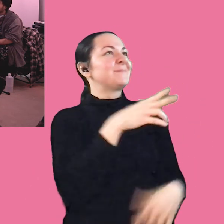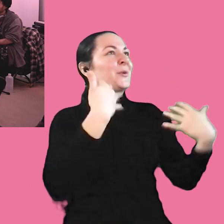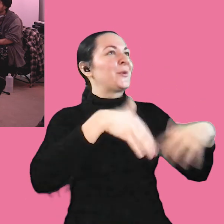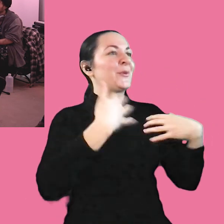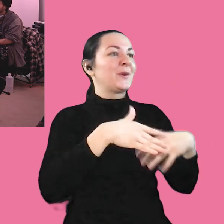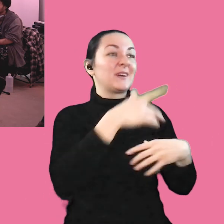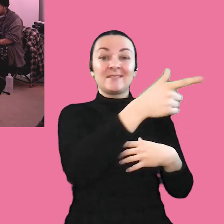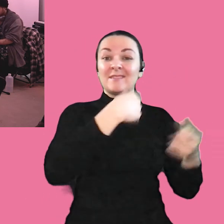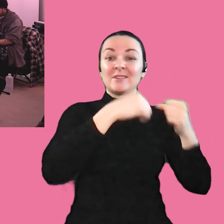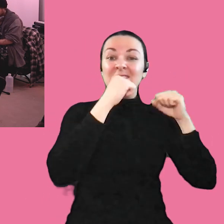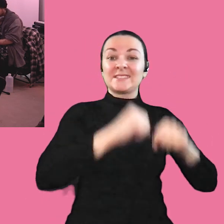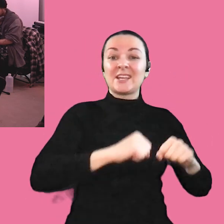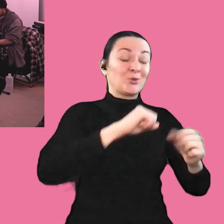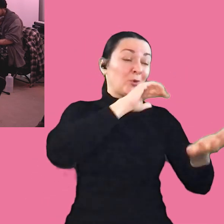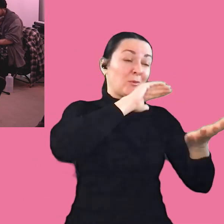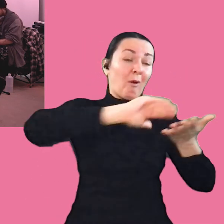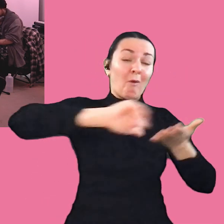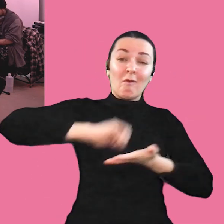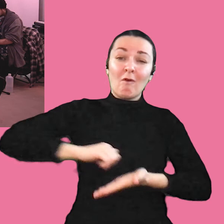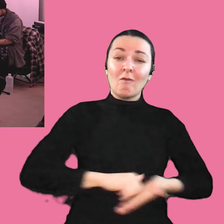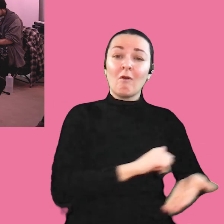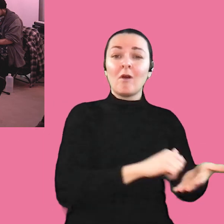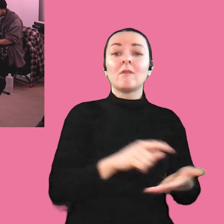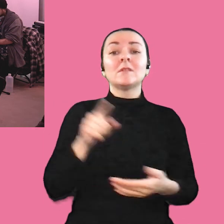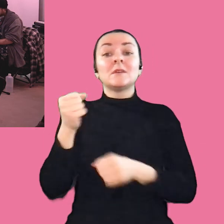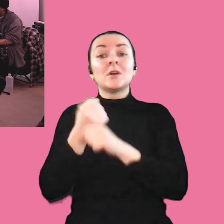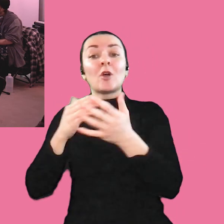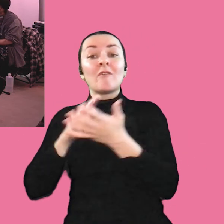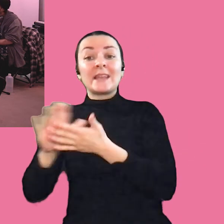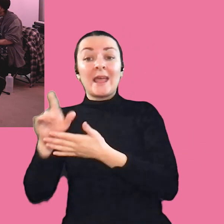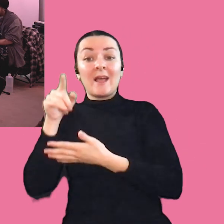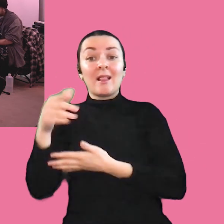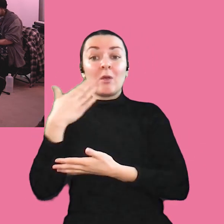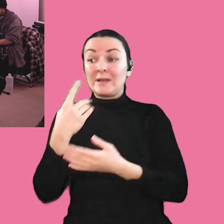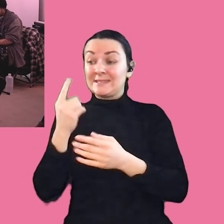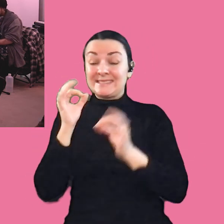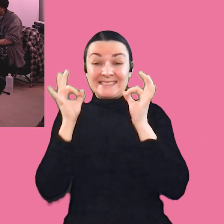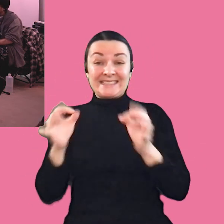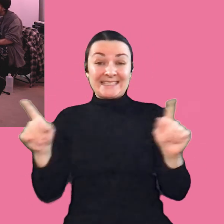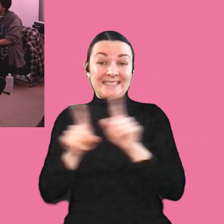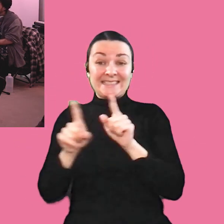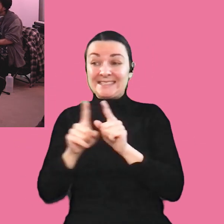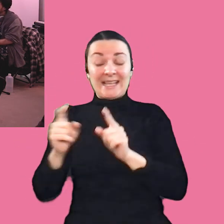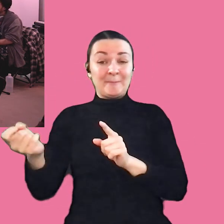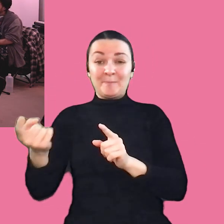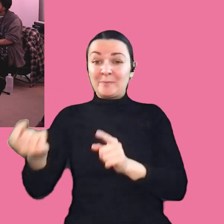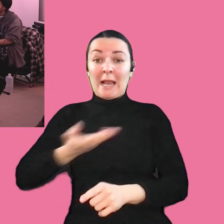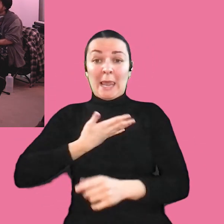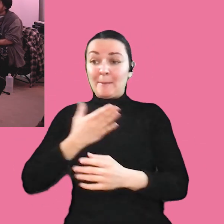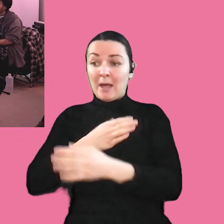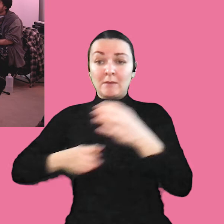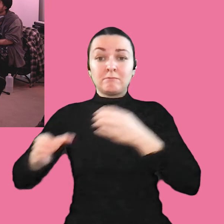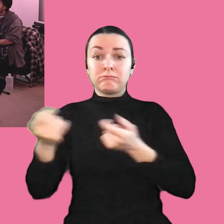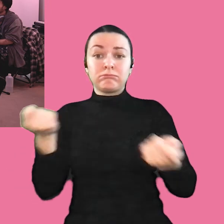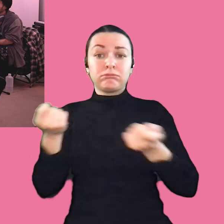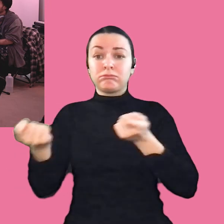from us. And what I found incredible at Govan Hill is how people there, when the exact same thing happened with the New Labour taking it, the community said no. And, you know,